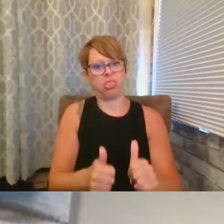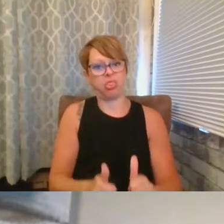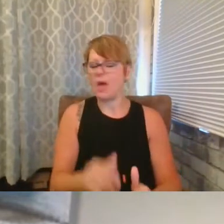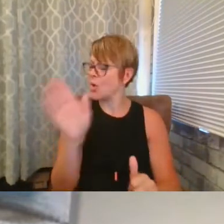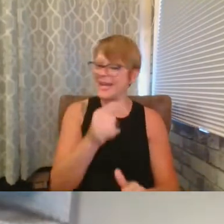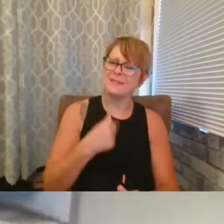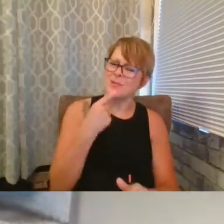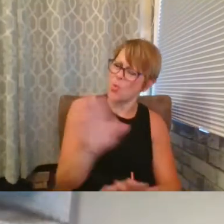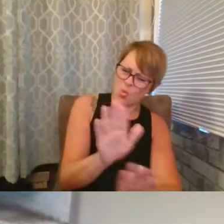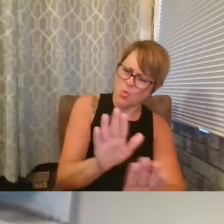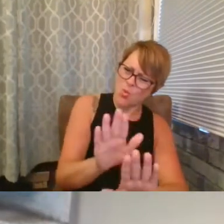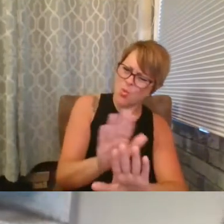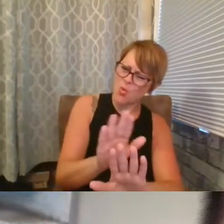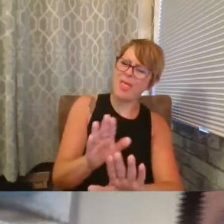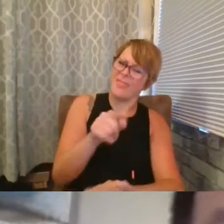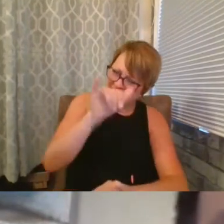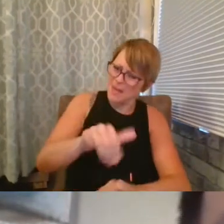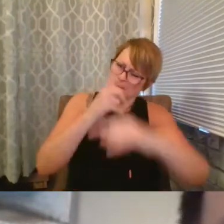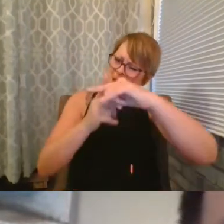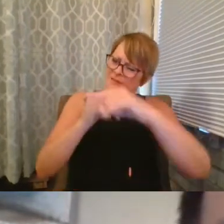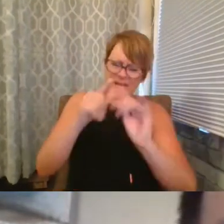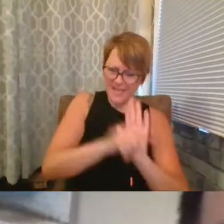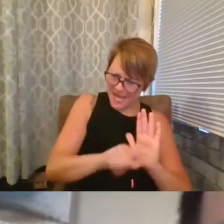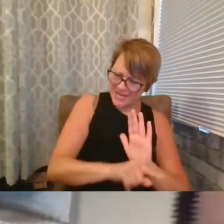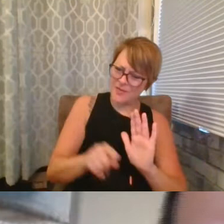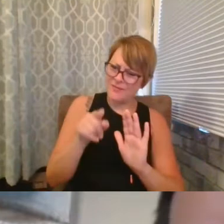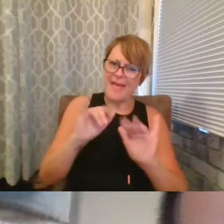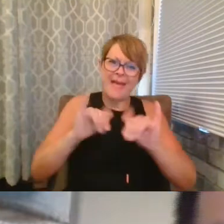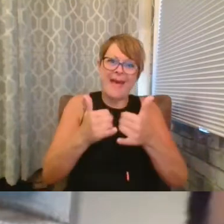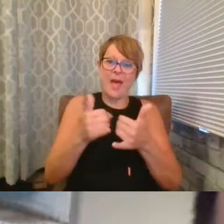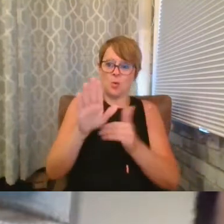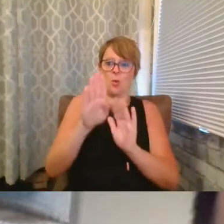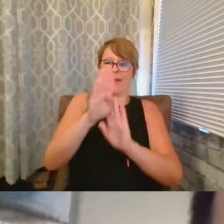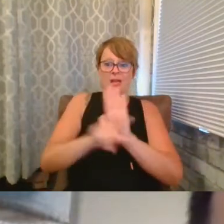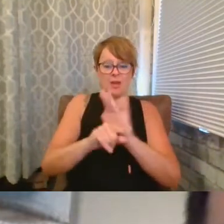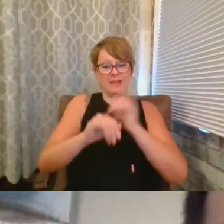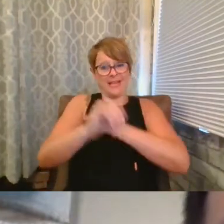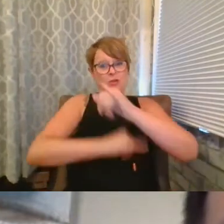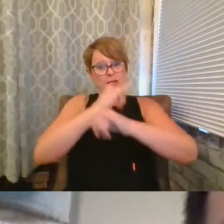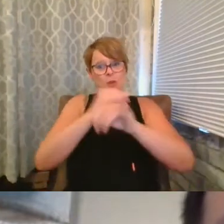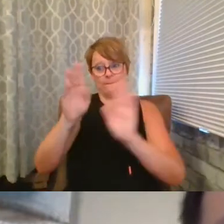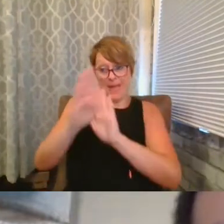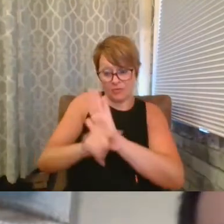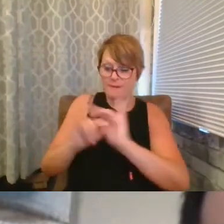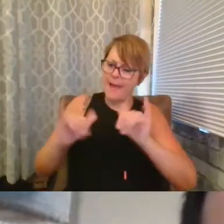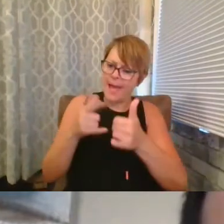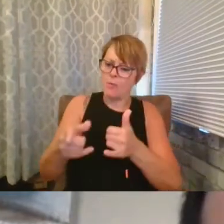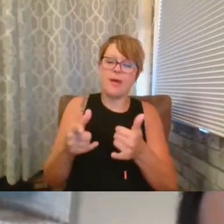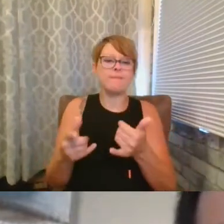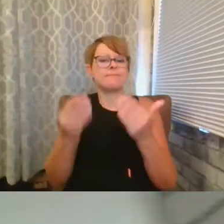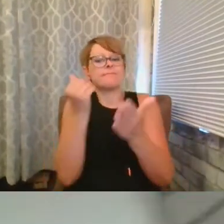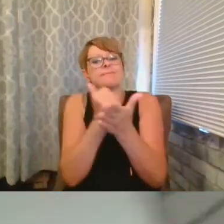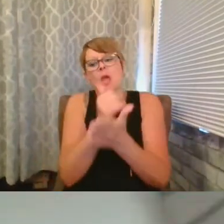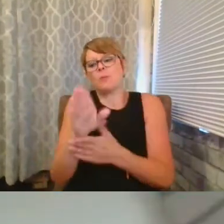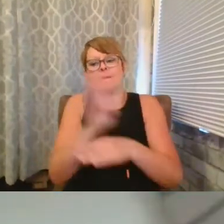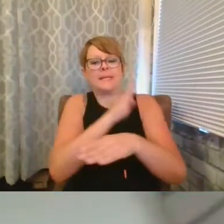is your advantage. What can you bring to the table that is very unique when you compare with other people that you're competing against? And